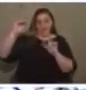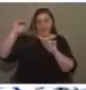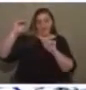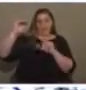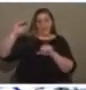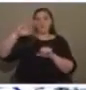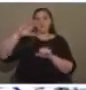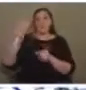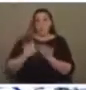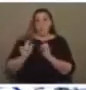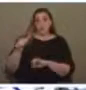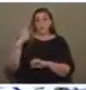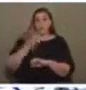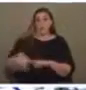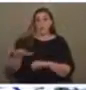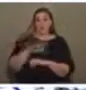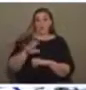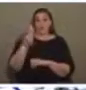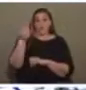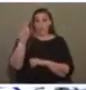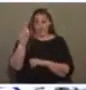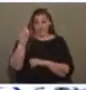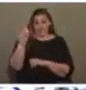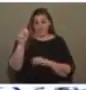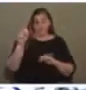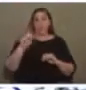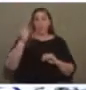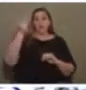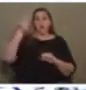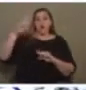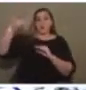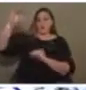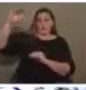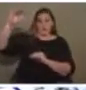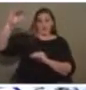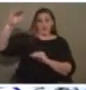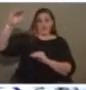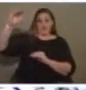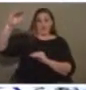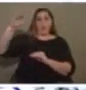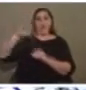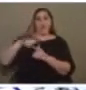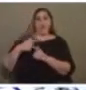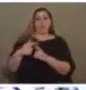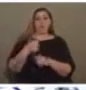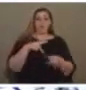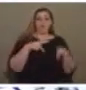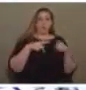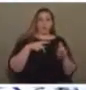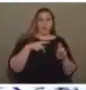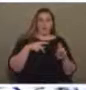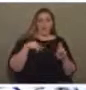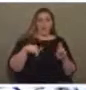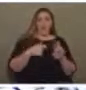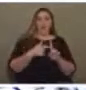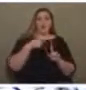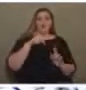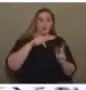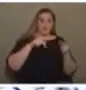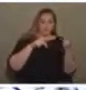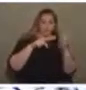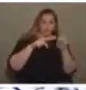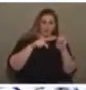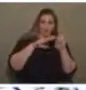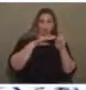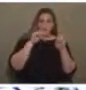grades. Similarly, if you look at what's called the PISA exam, which is the Program for International Student Assessment, the OECD does that. I looked up data the